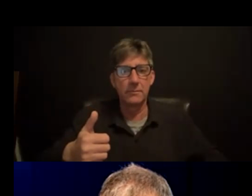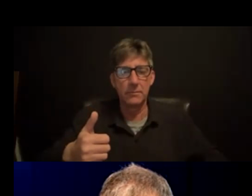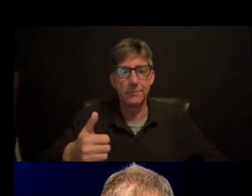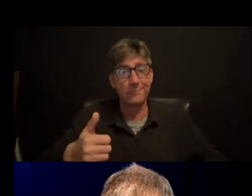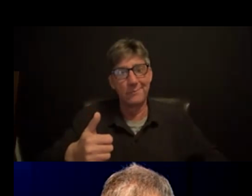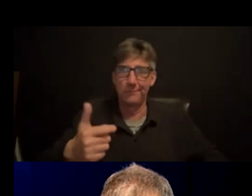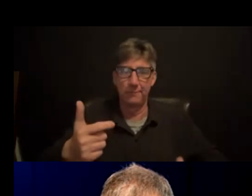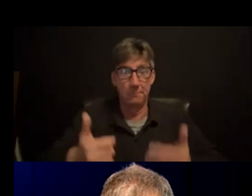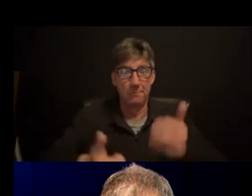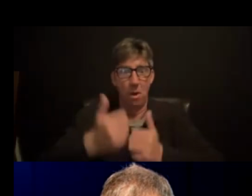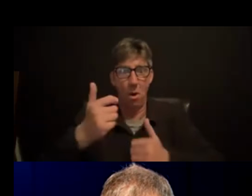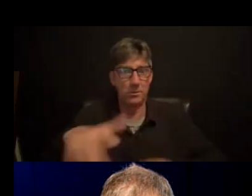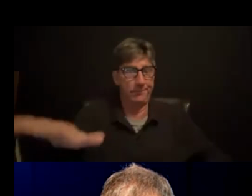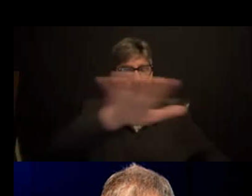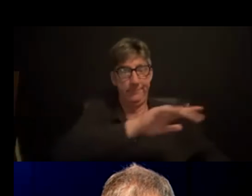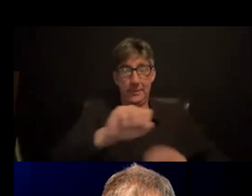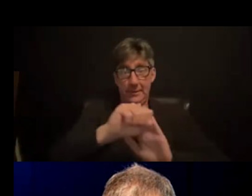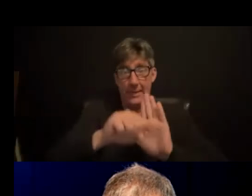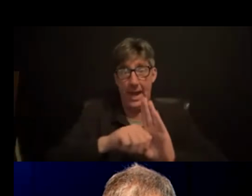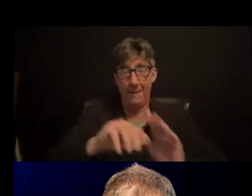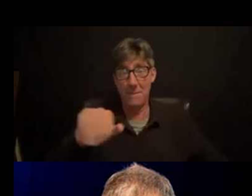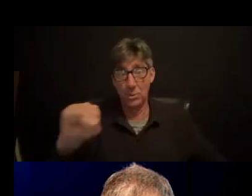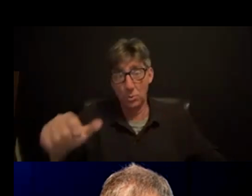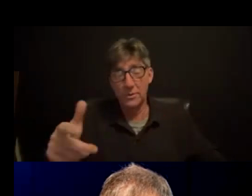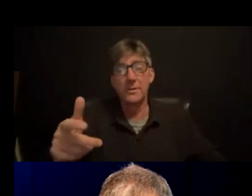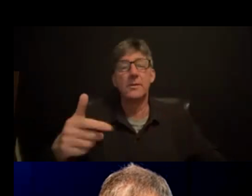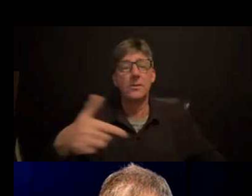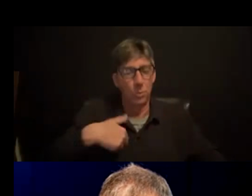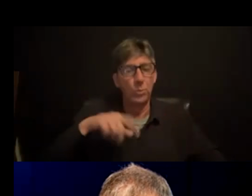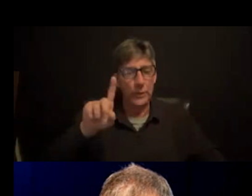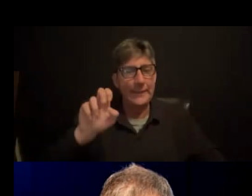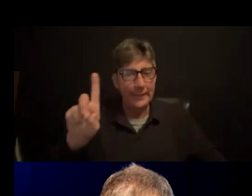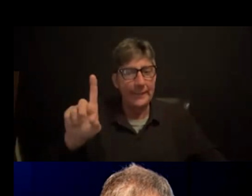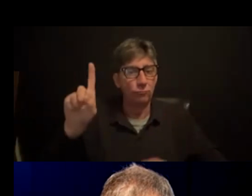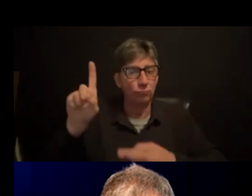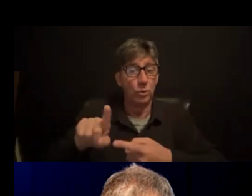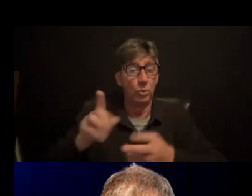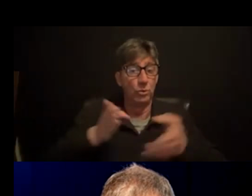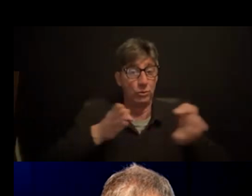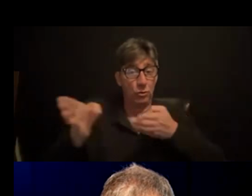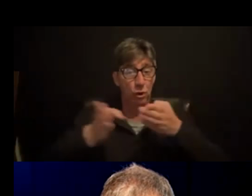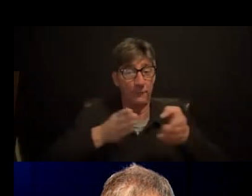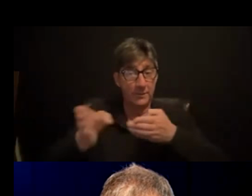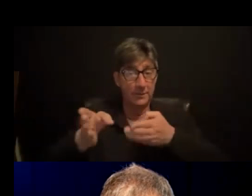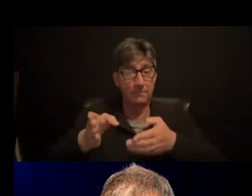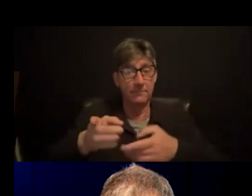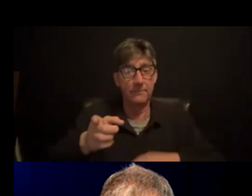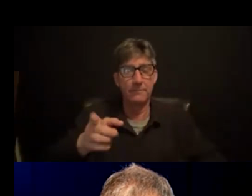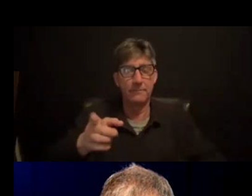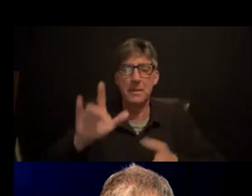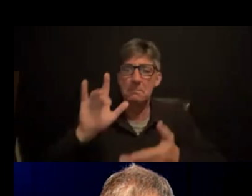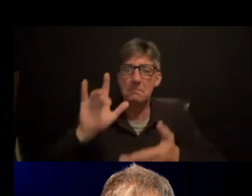Commonwealth. I think that, and so we did reduce service in the kind of